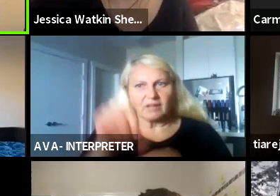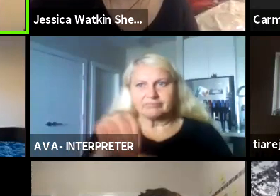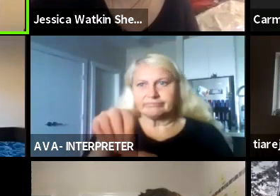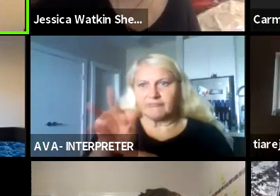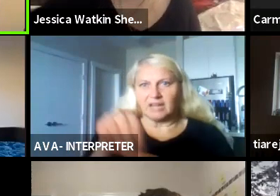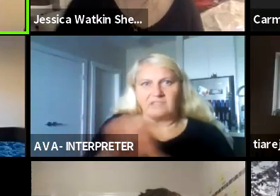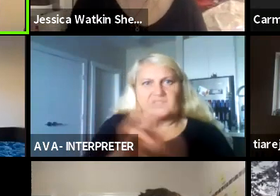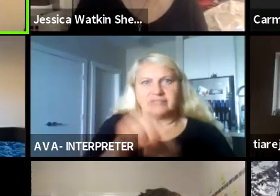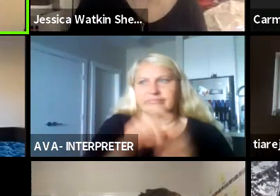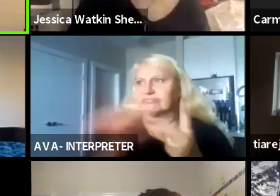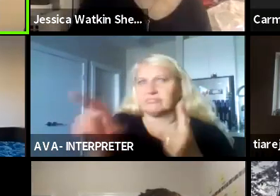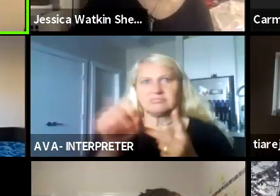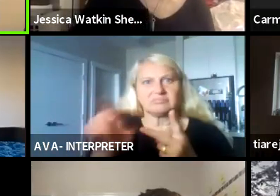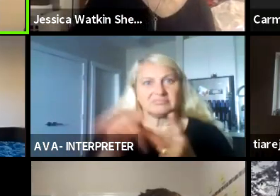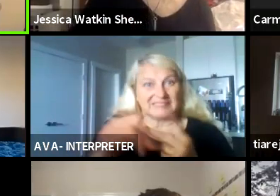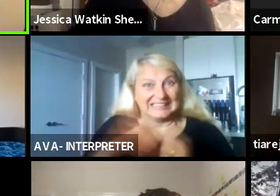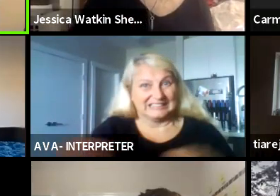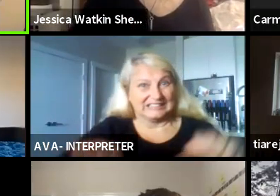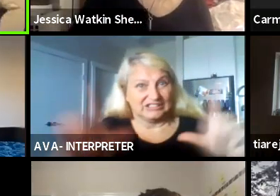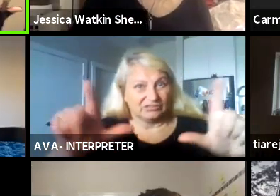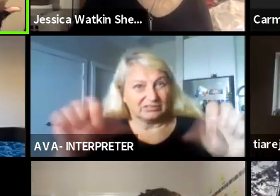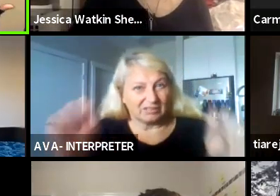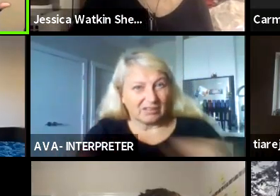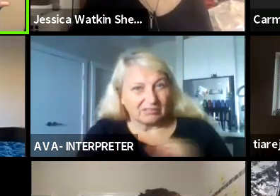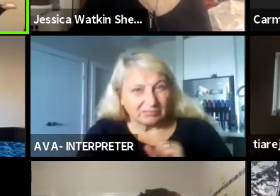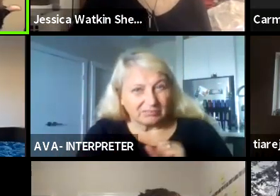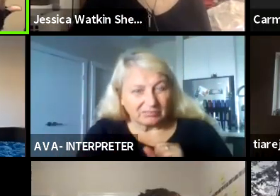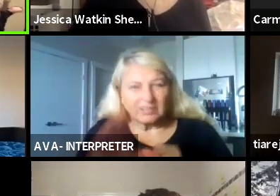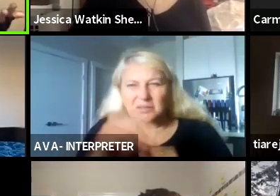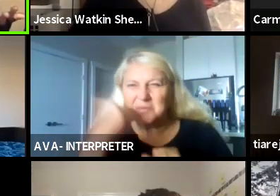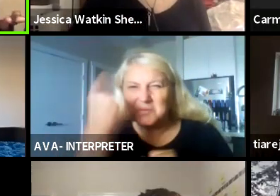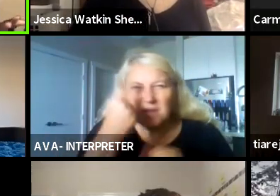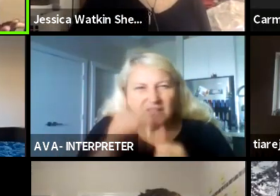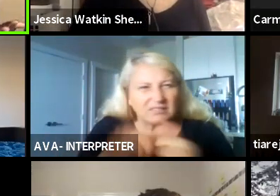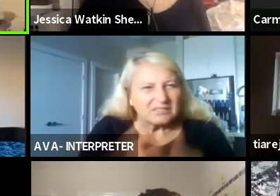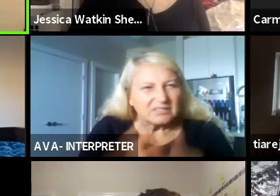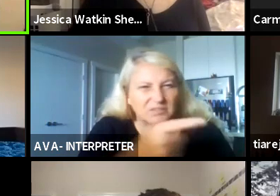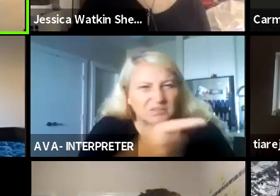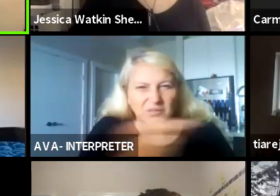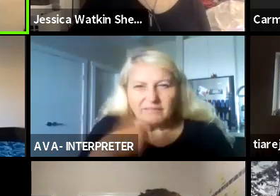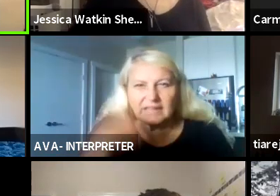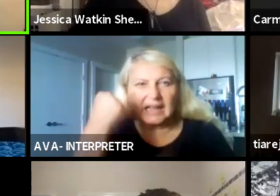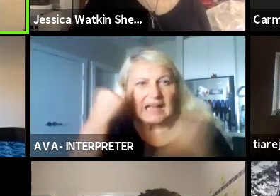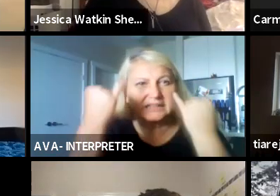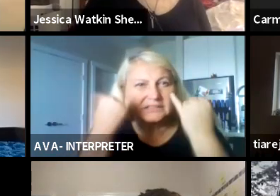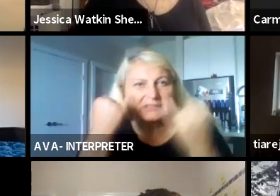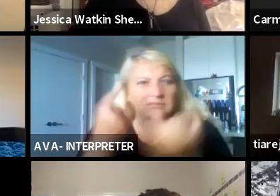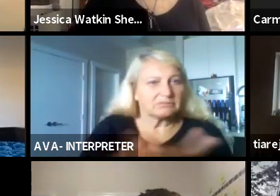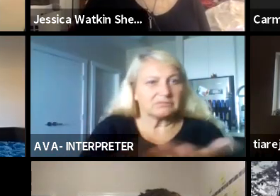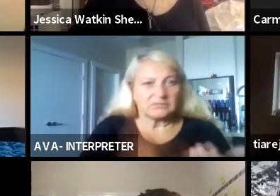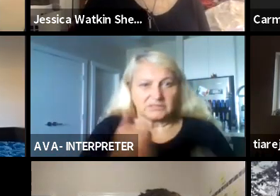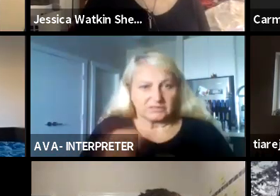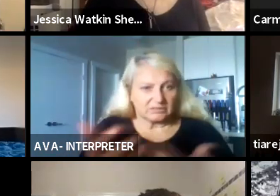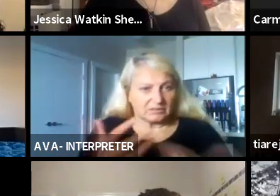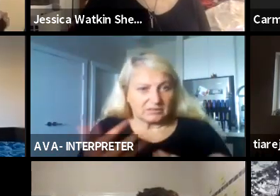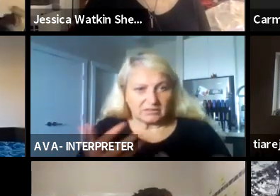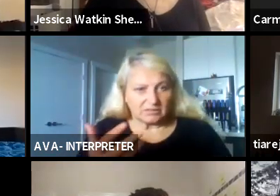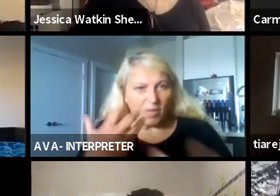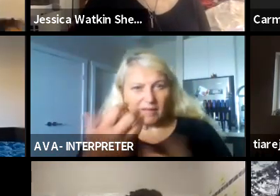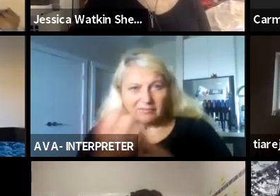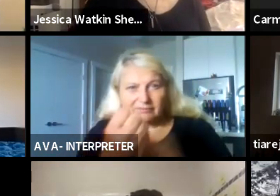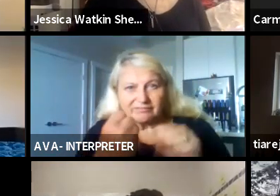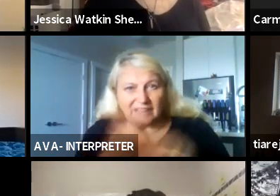in a digital space. Does anyone else have thoughts, ideas, reflections on that question? Check. Yeah, I mean, I just wanted to